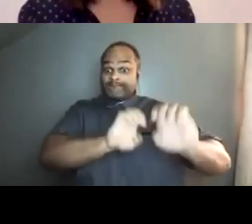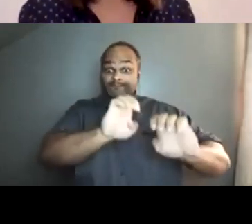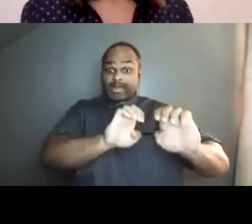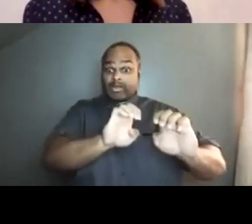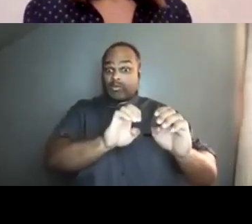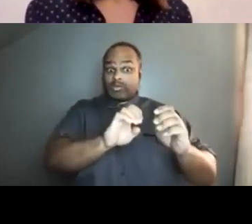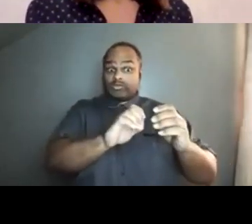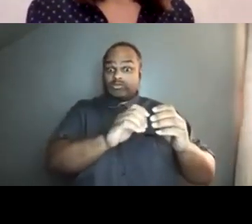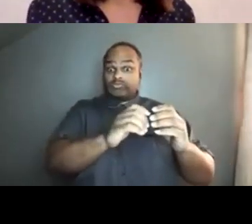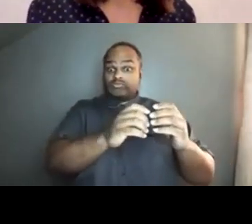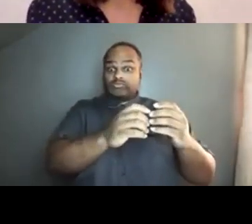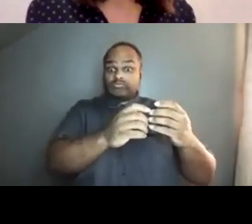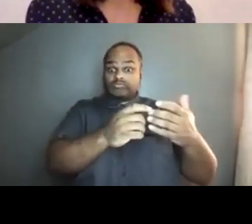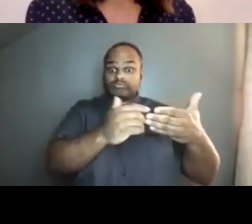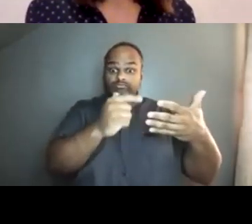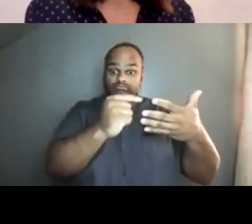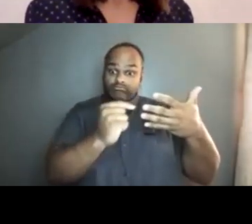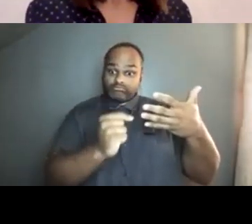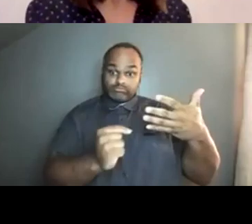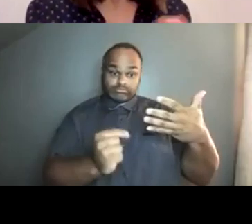criteria do not only